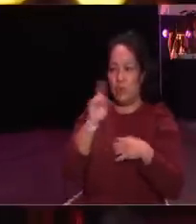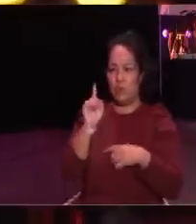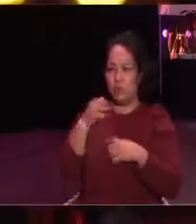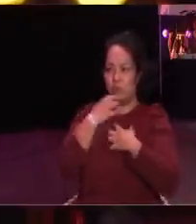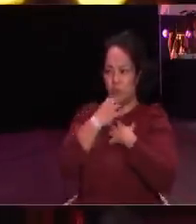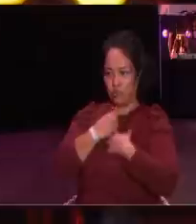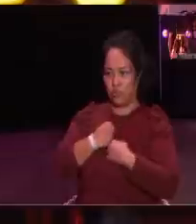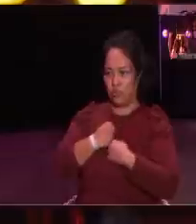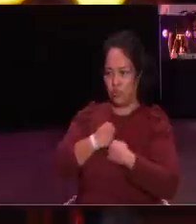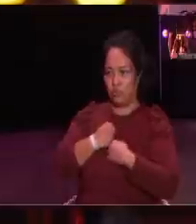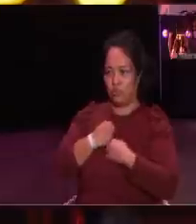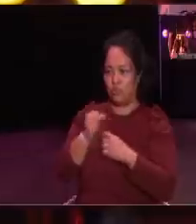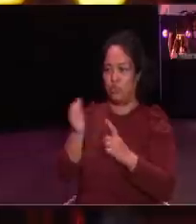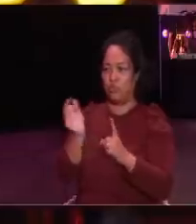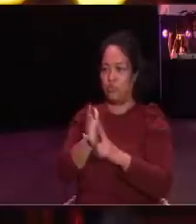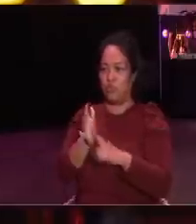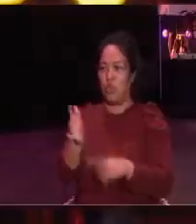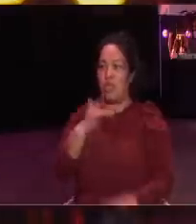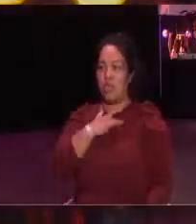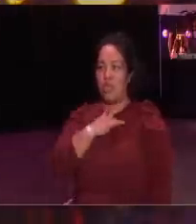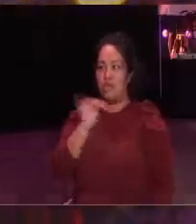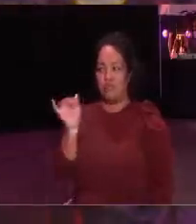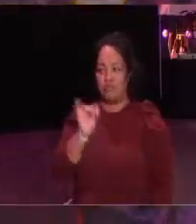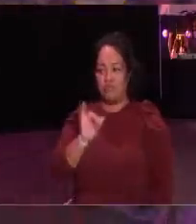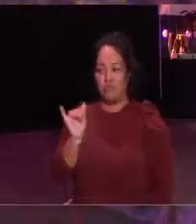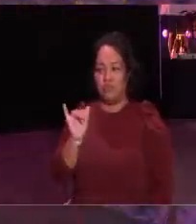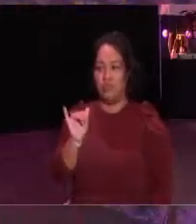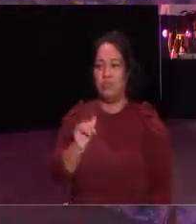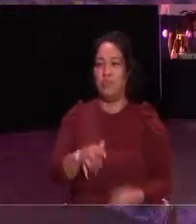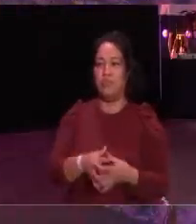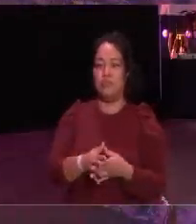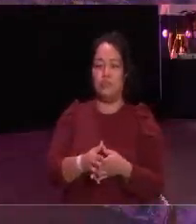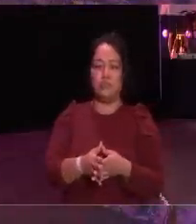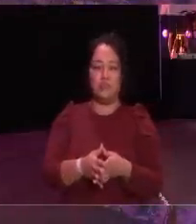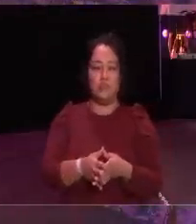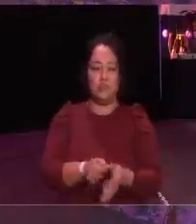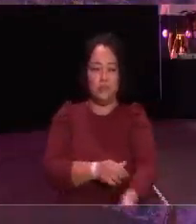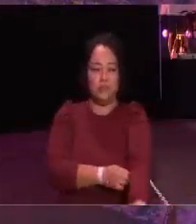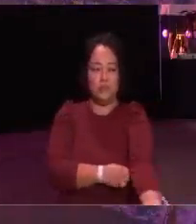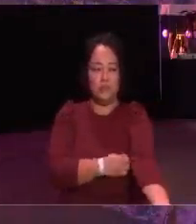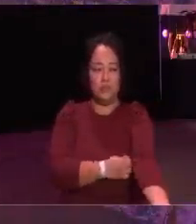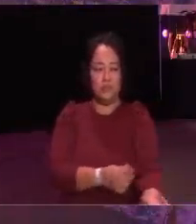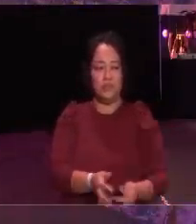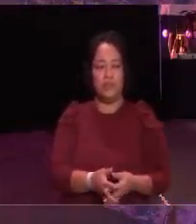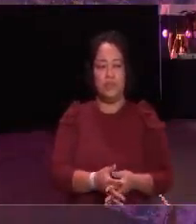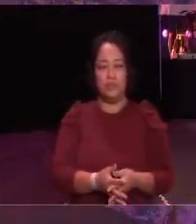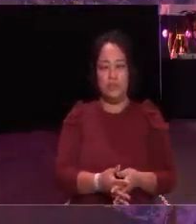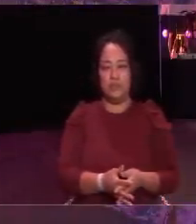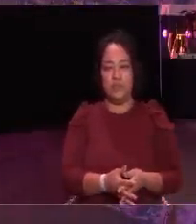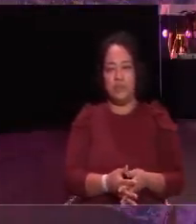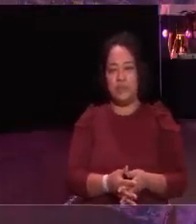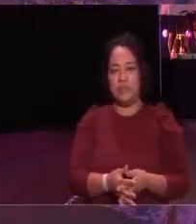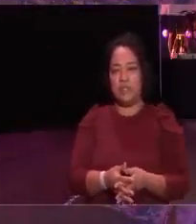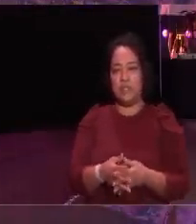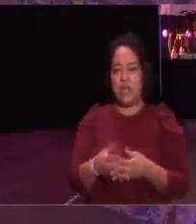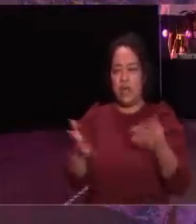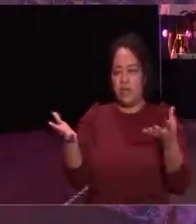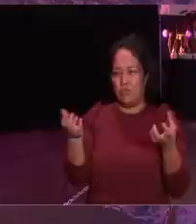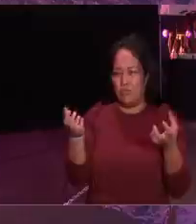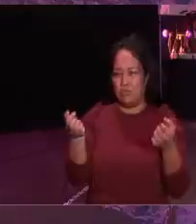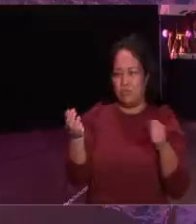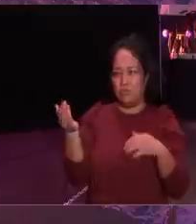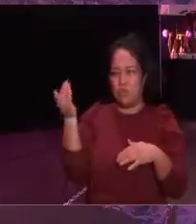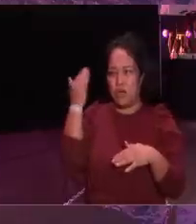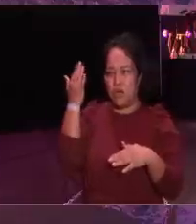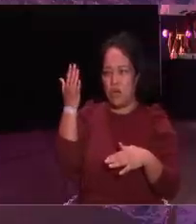también estará vuestro corazón. There will your heart be also. Si usted quiere saber lo que hay en el corazón de alguien, so then if you want to know